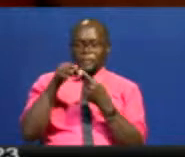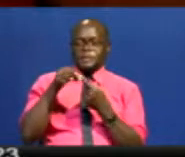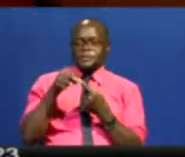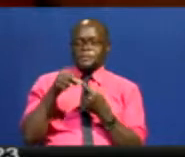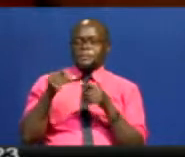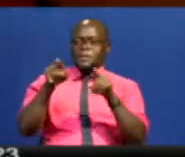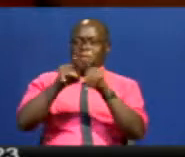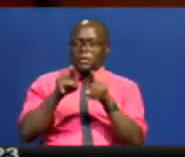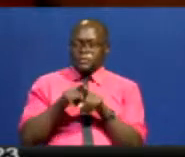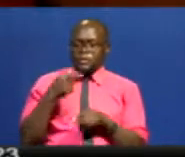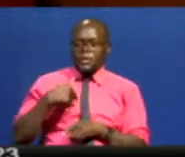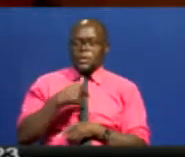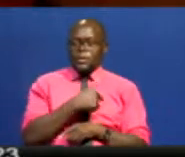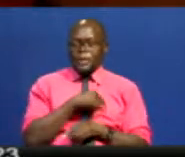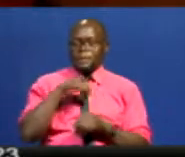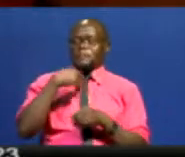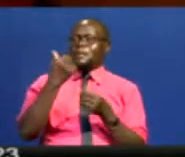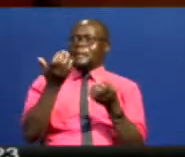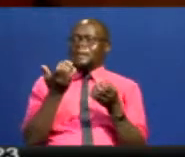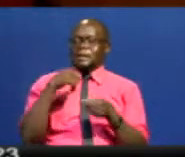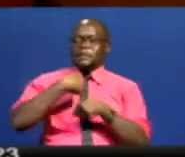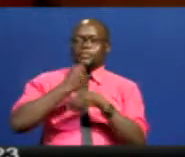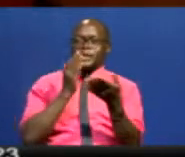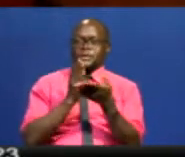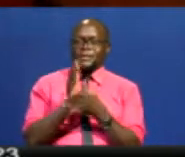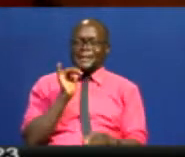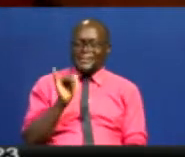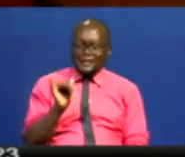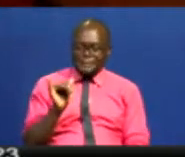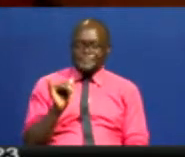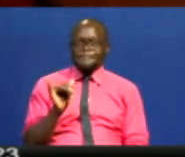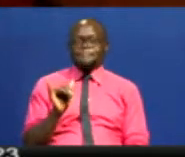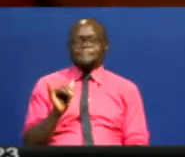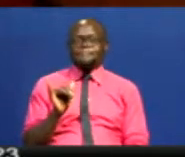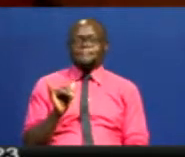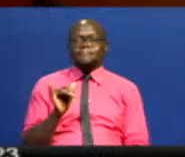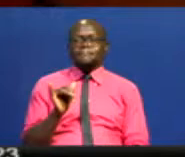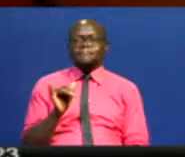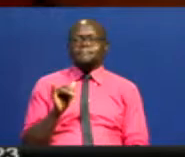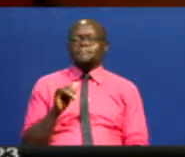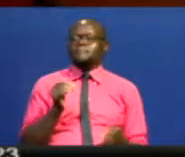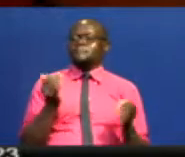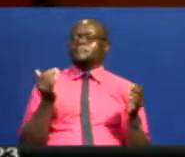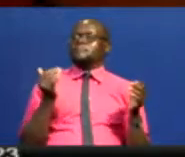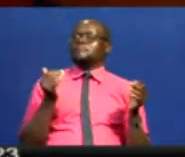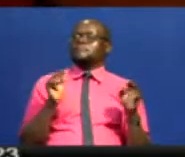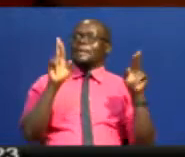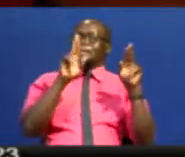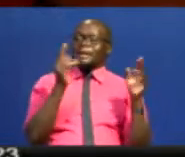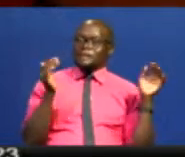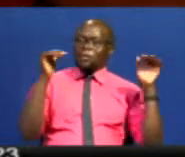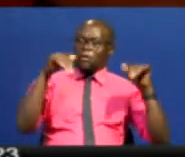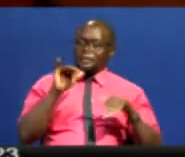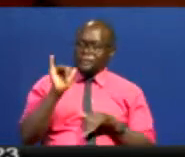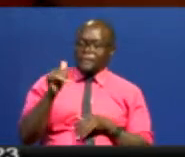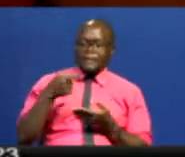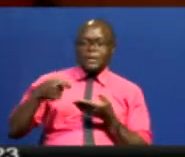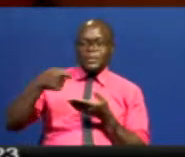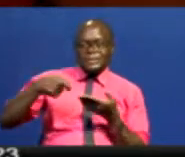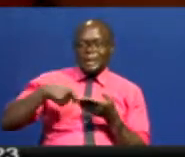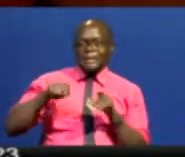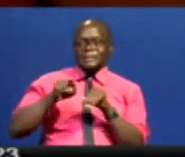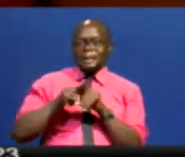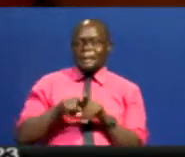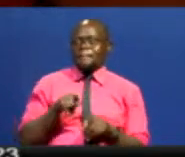And also, we need to make sure that conventions, international conventions that we have signed, such as